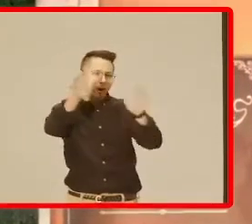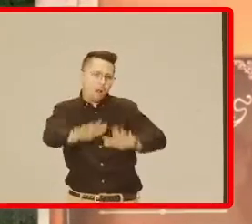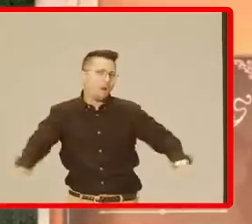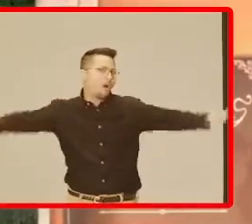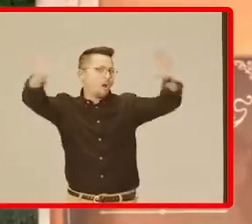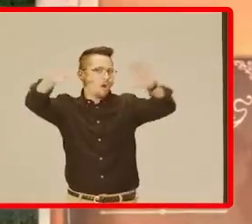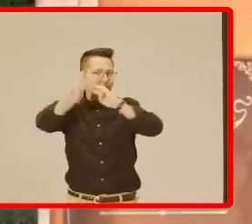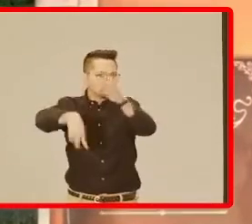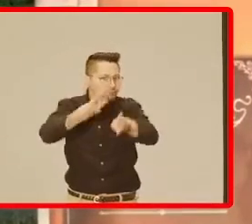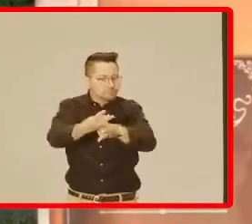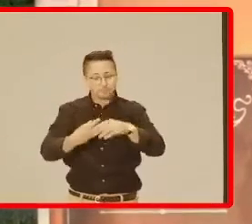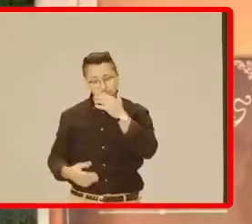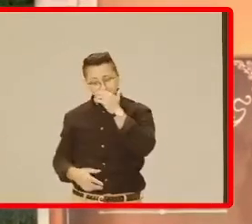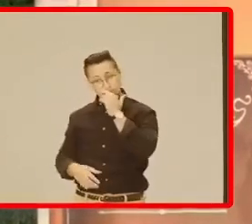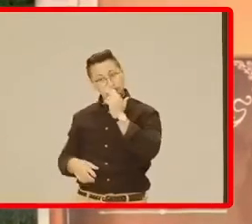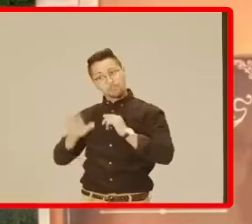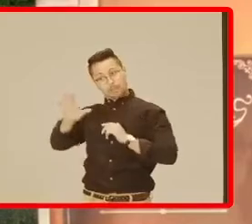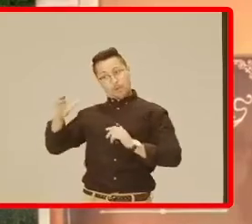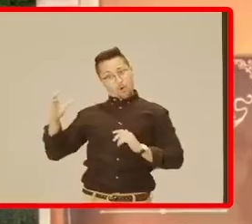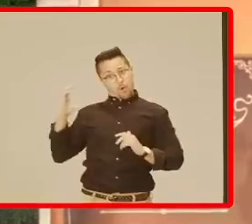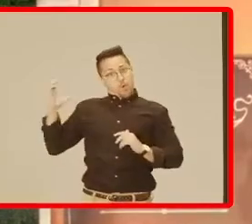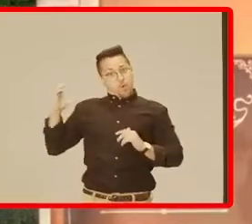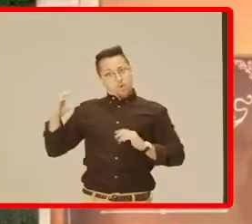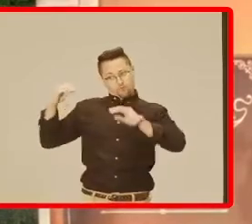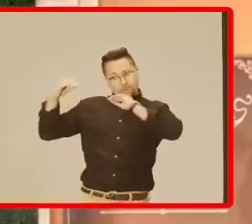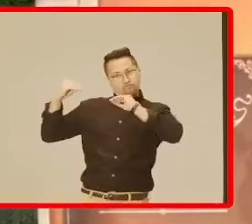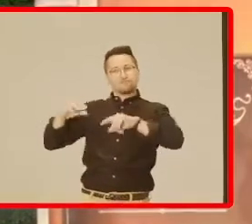And he is coached by his father, Nick.